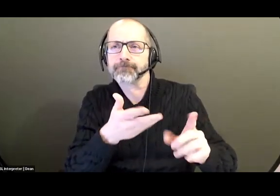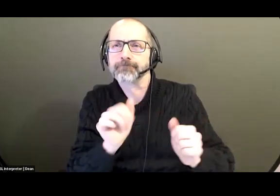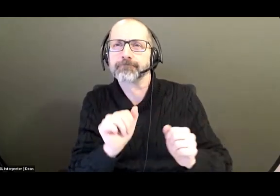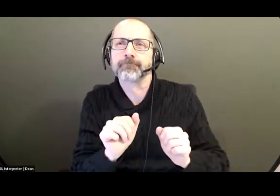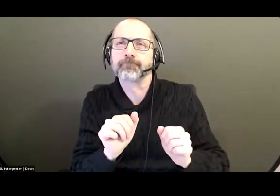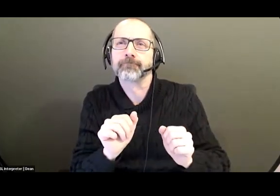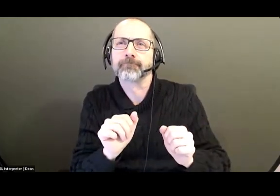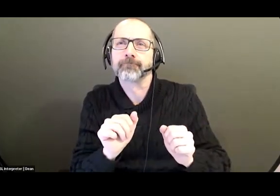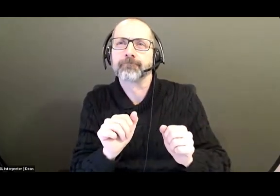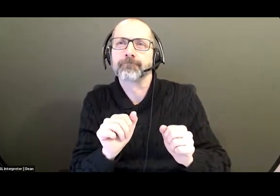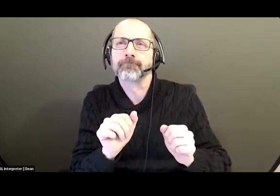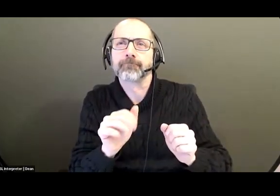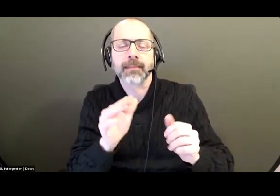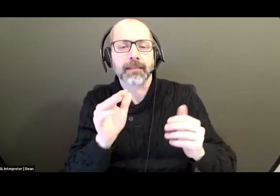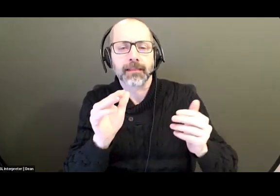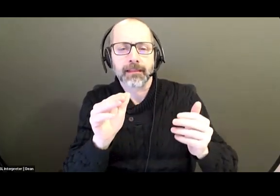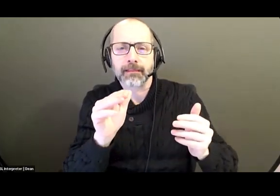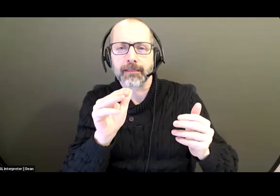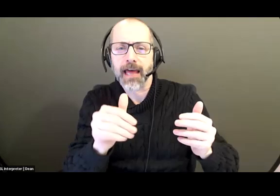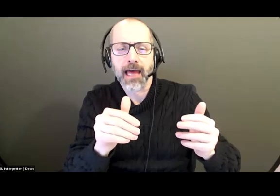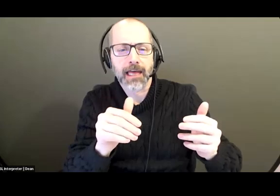this whole